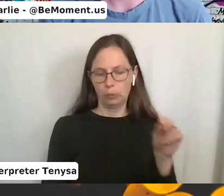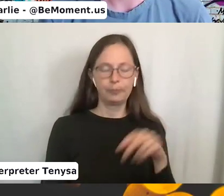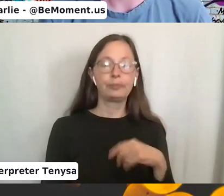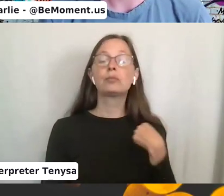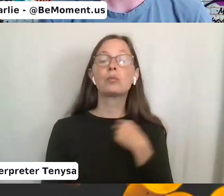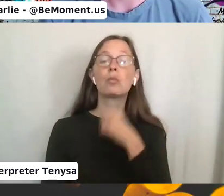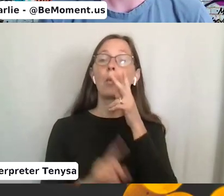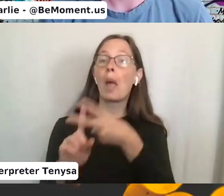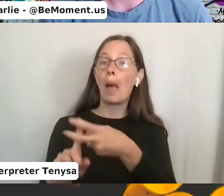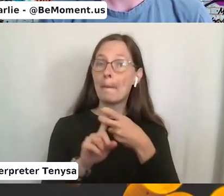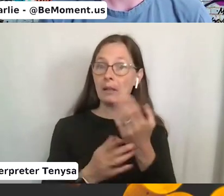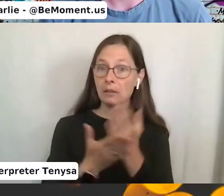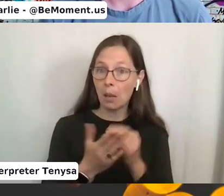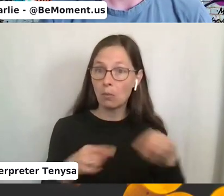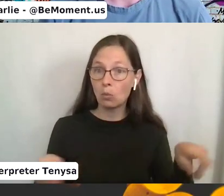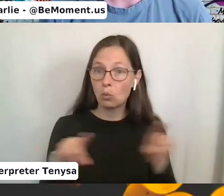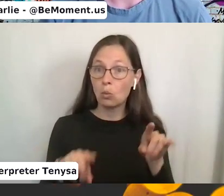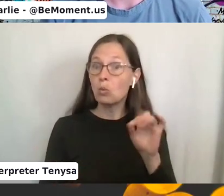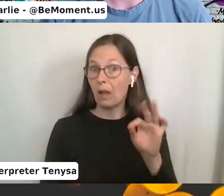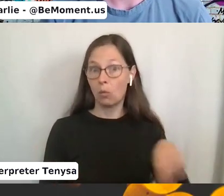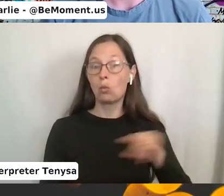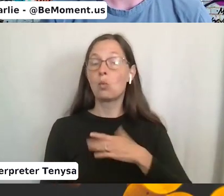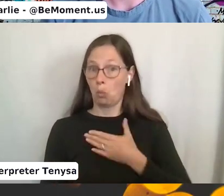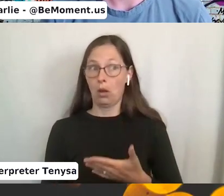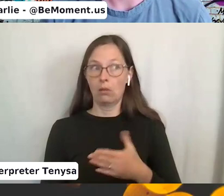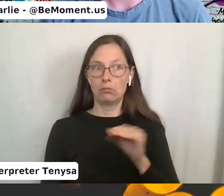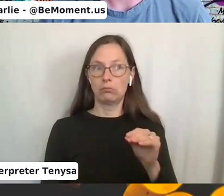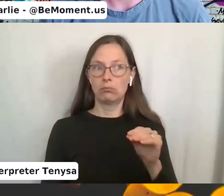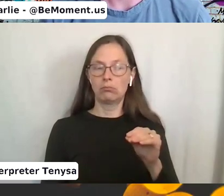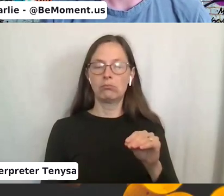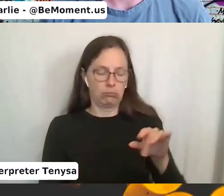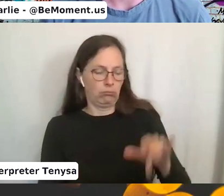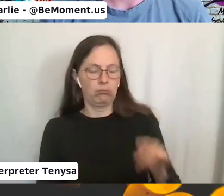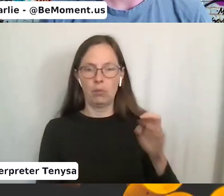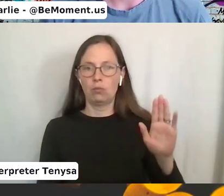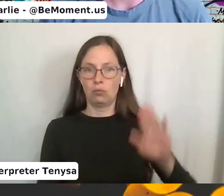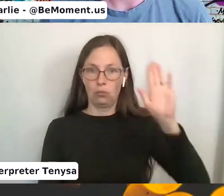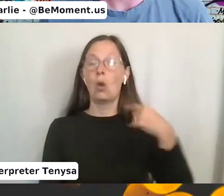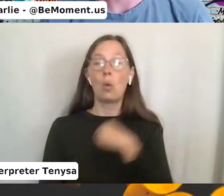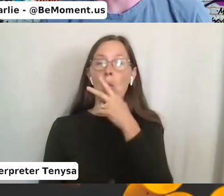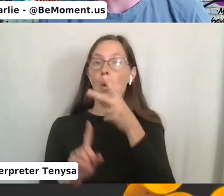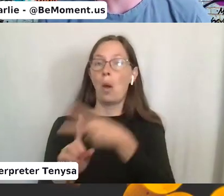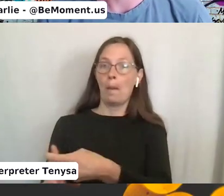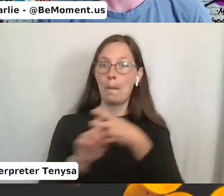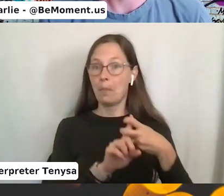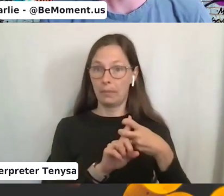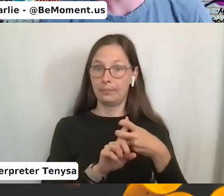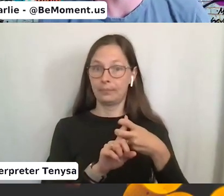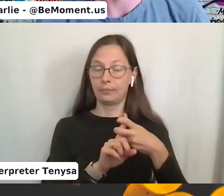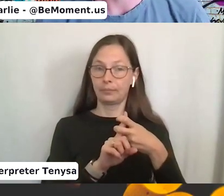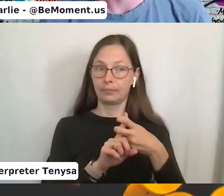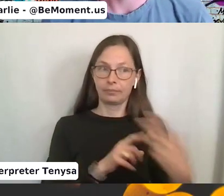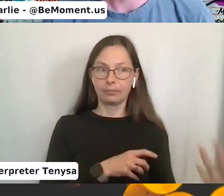of you, if you are willing, and indicate so with a raised hand, into the